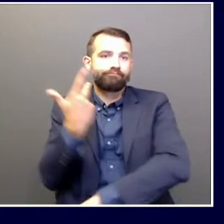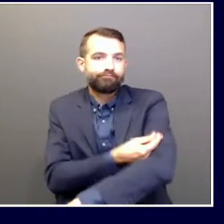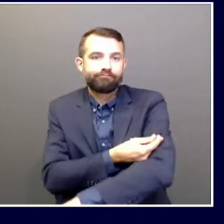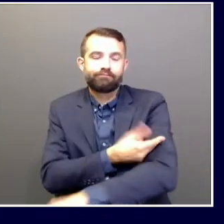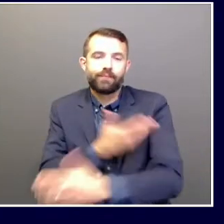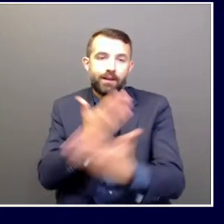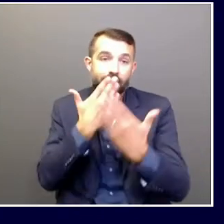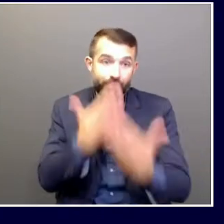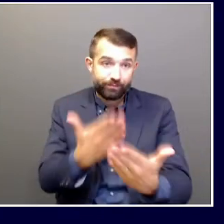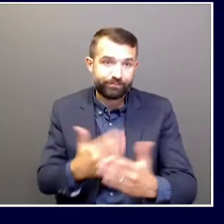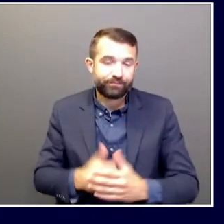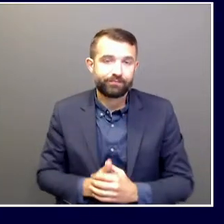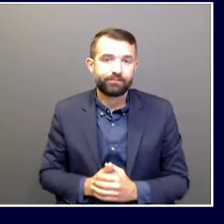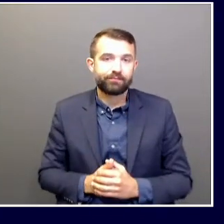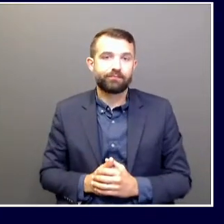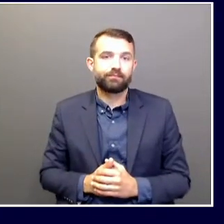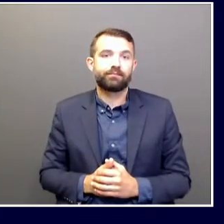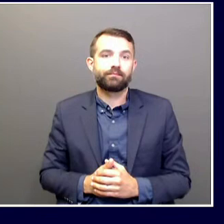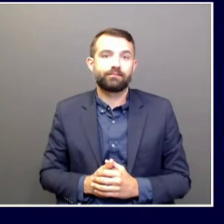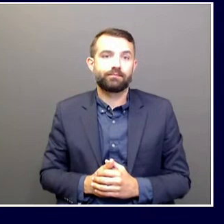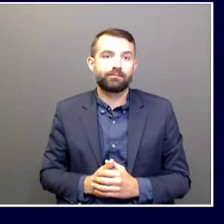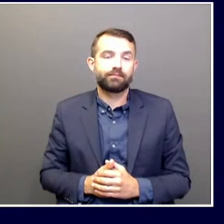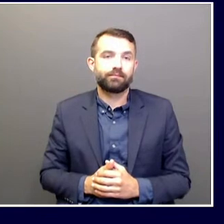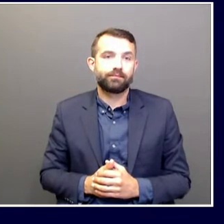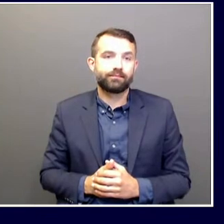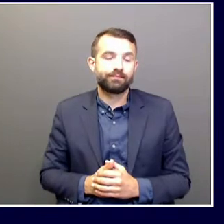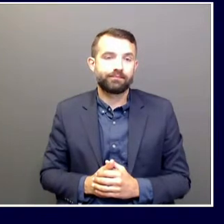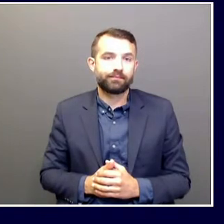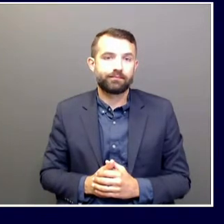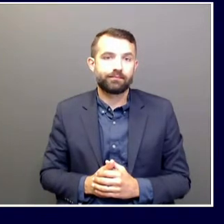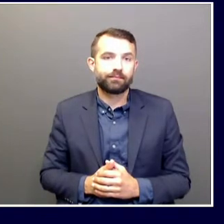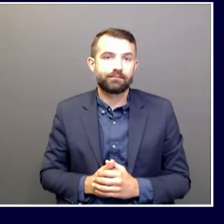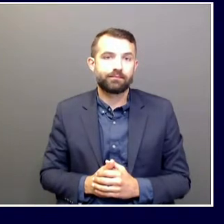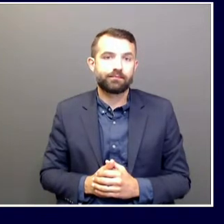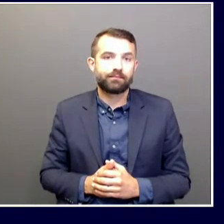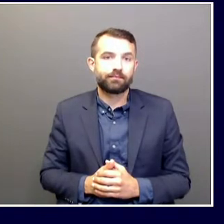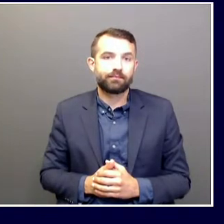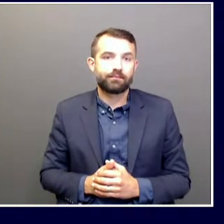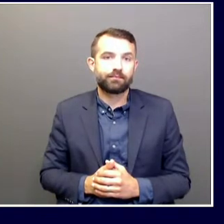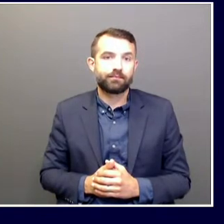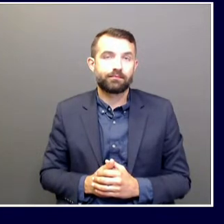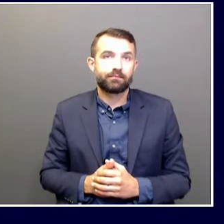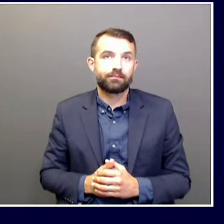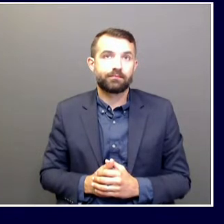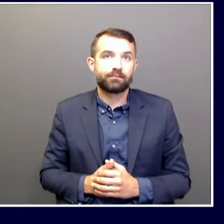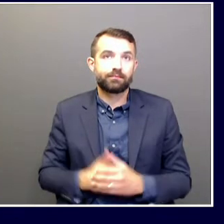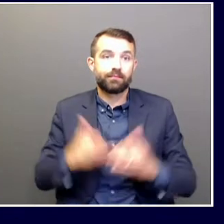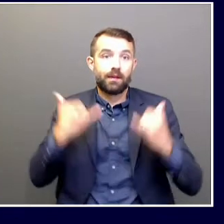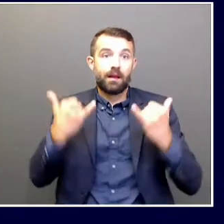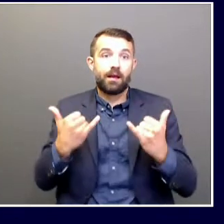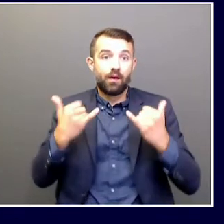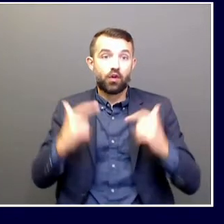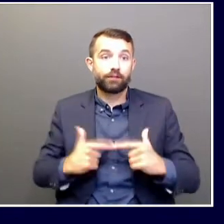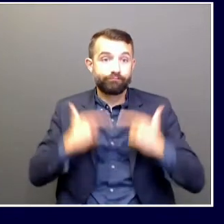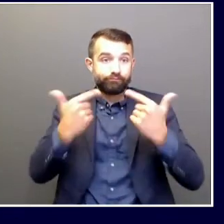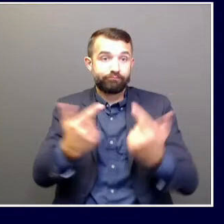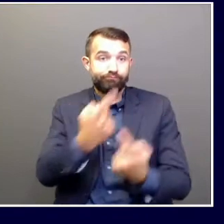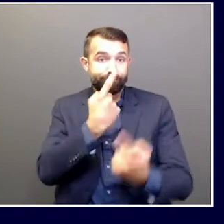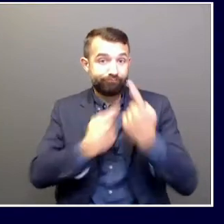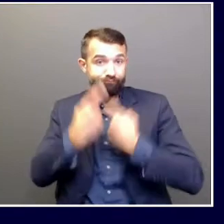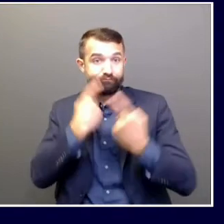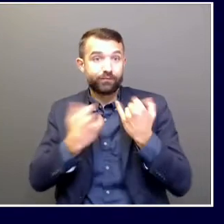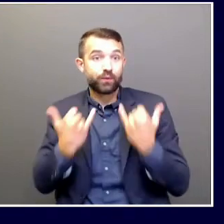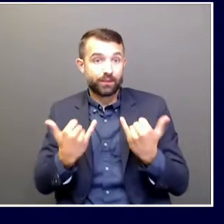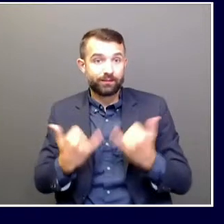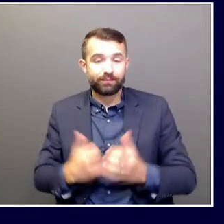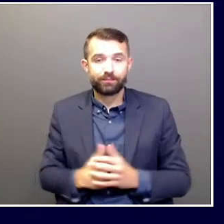and getting vaccinated, as Governor Mills mentioned. With that, I'd like to turn things over to our colleagues in the media for questions. Let me turn